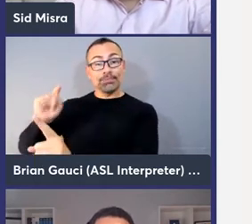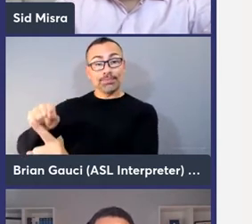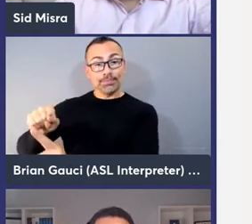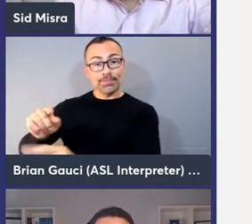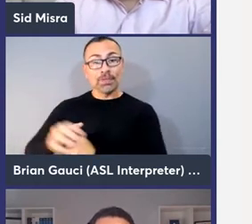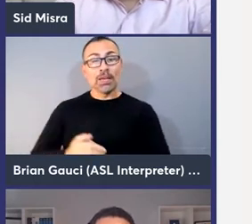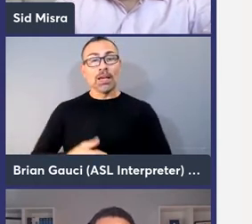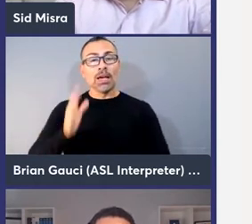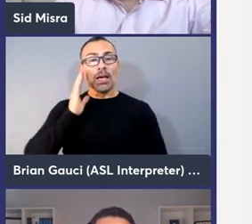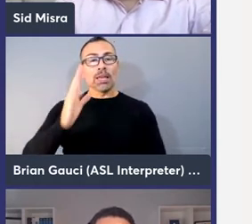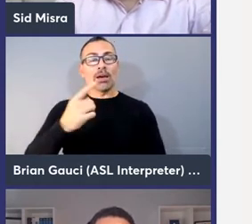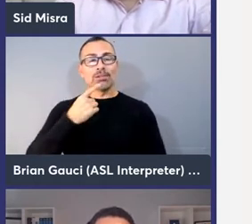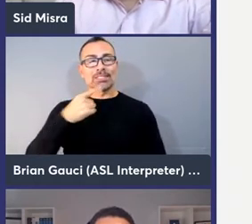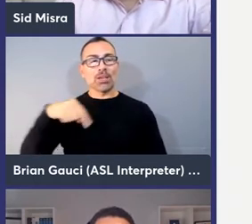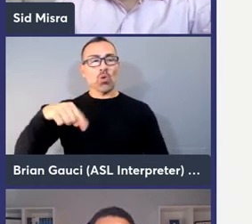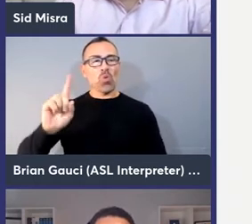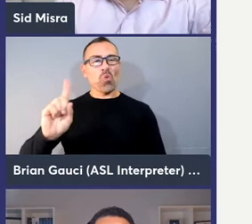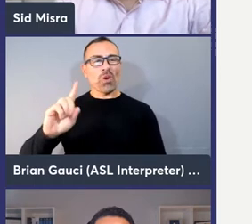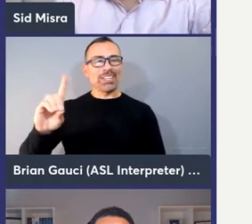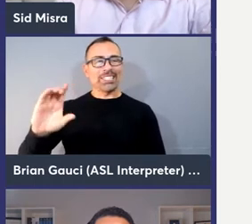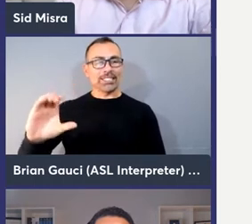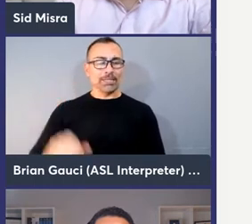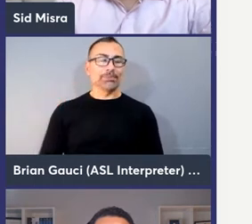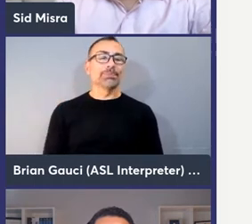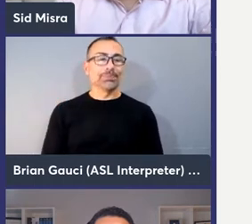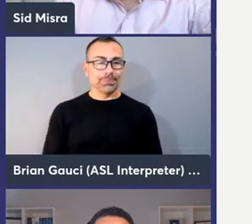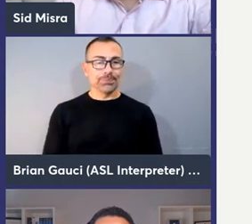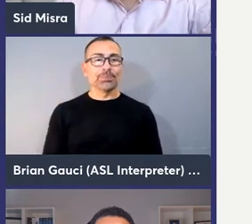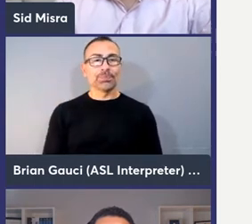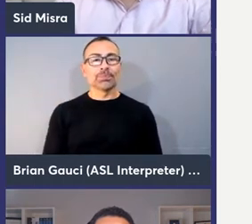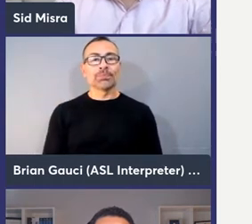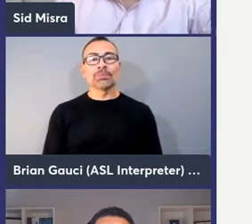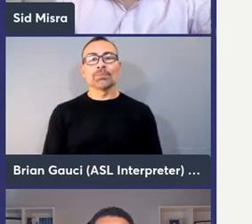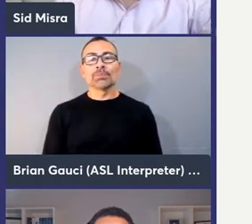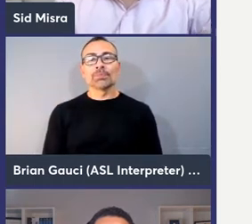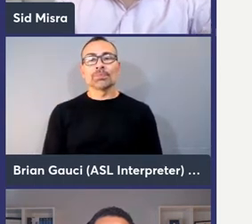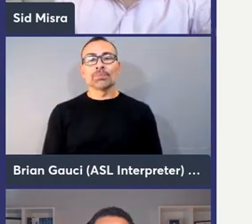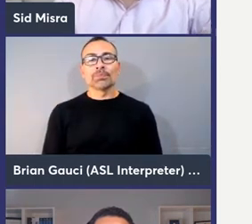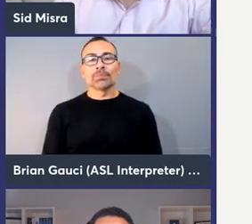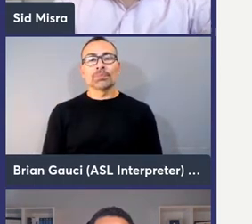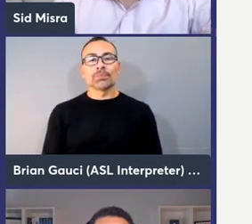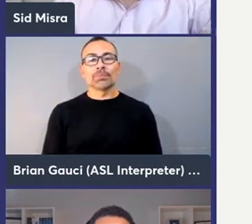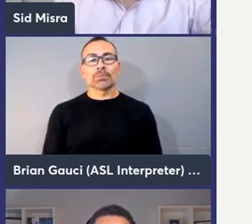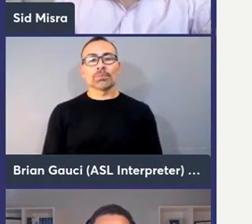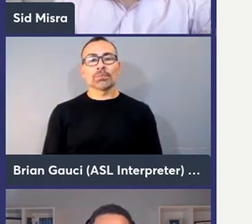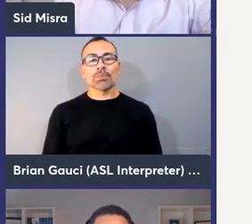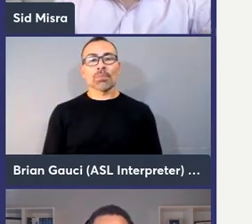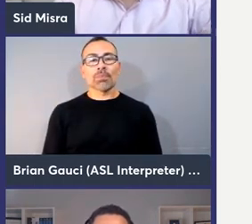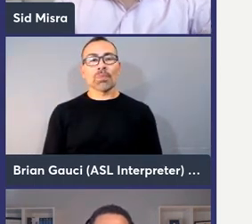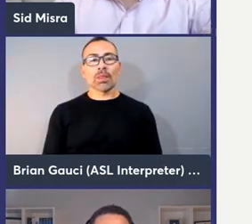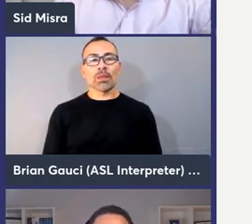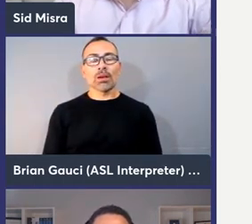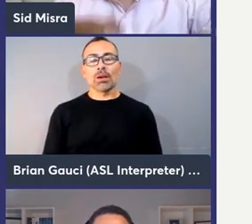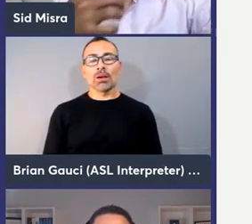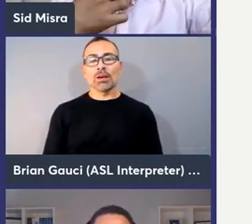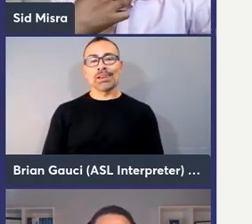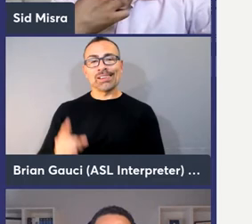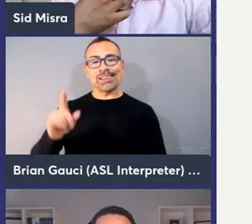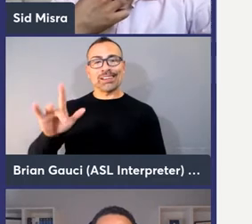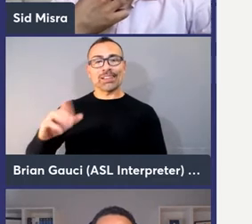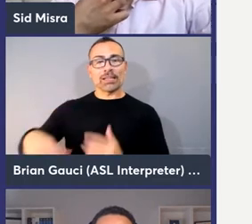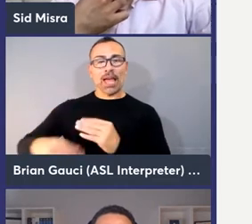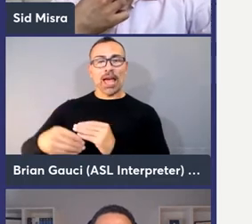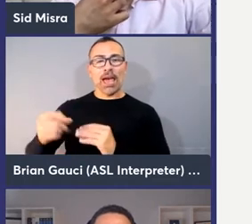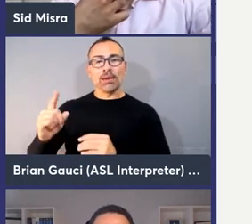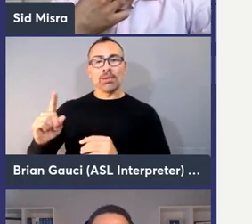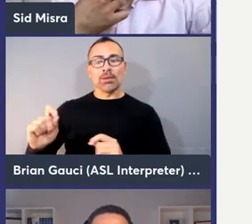DC. I'll click add. It shows up here. And then, when you say it's always a good idea to use